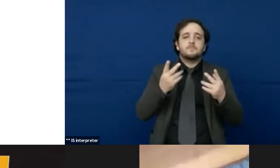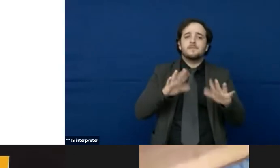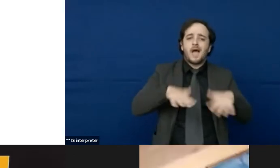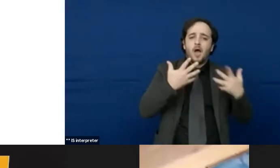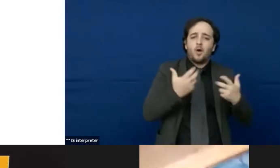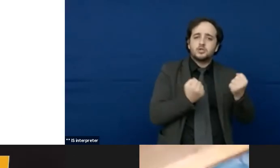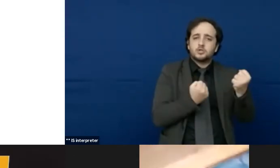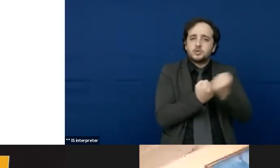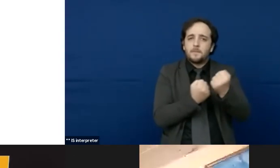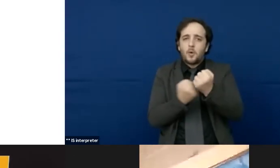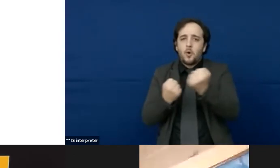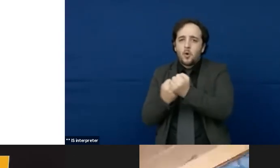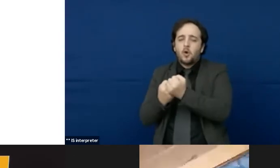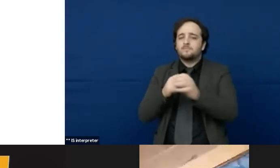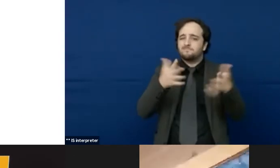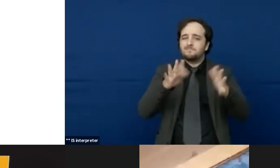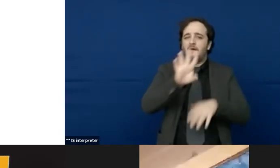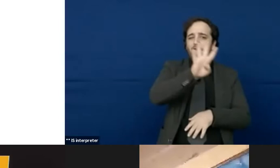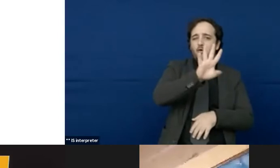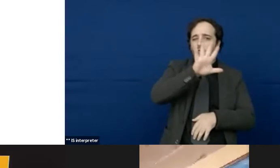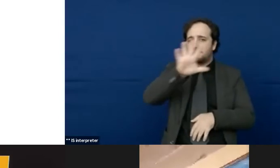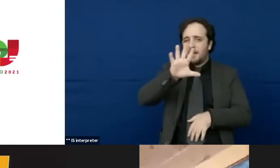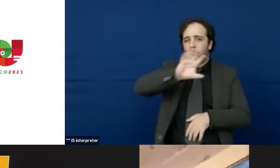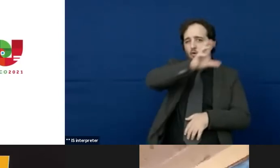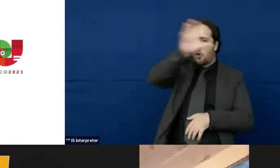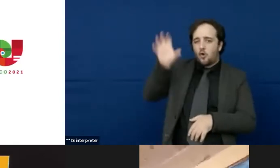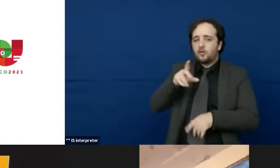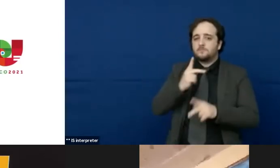response. What are the things we need to do?